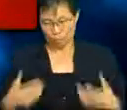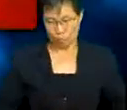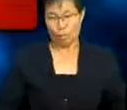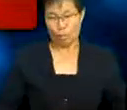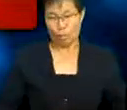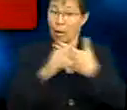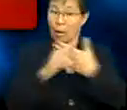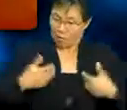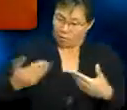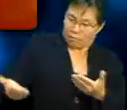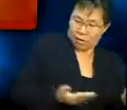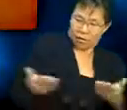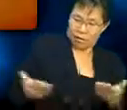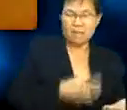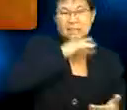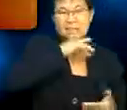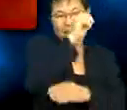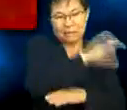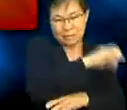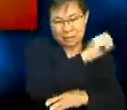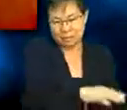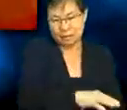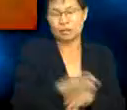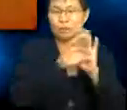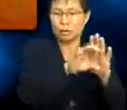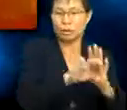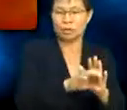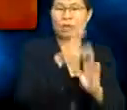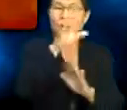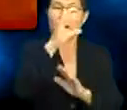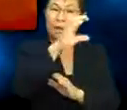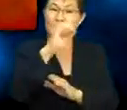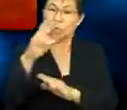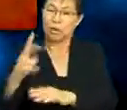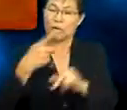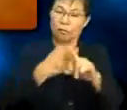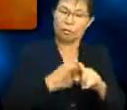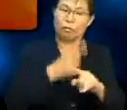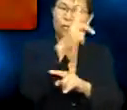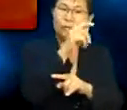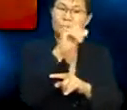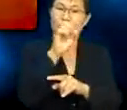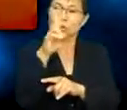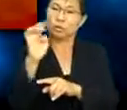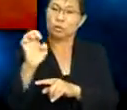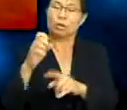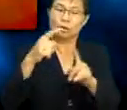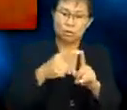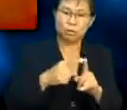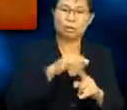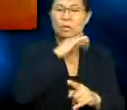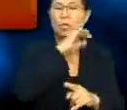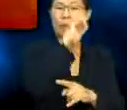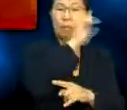parts of the body. Blood also carries excretory products such as carbon dioxide from the